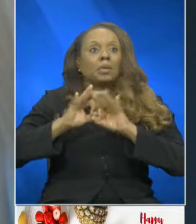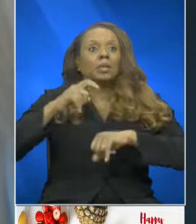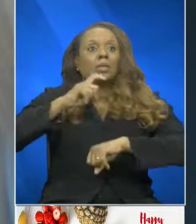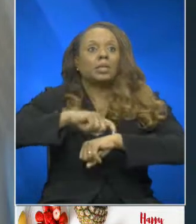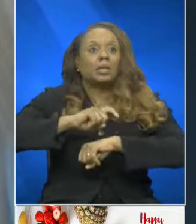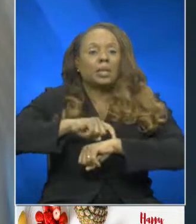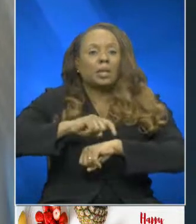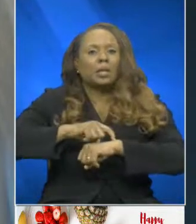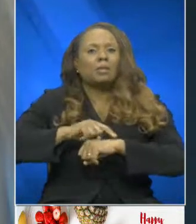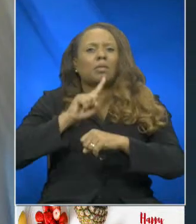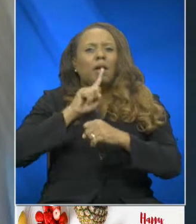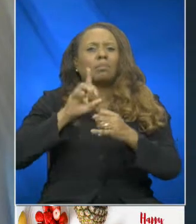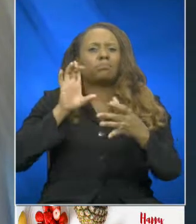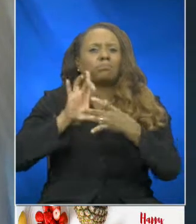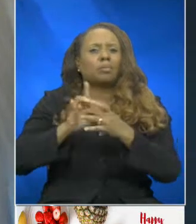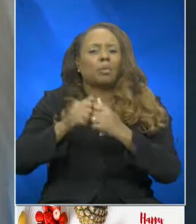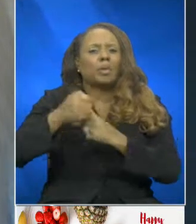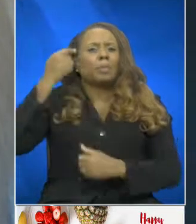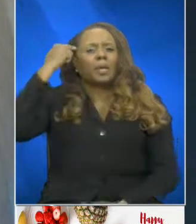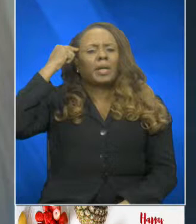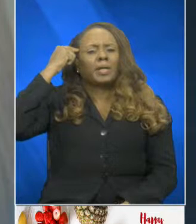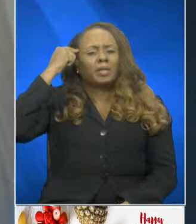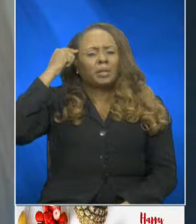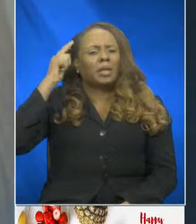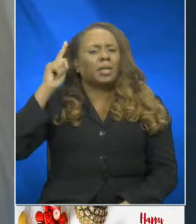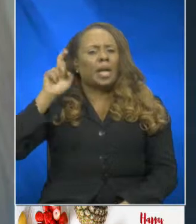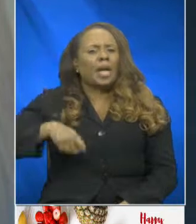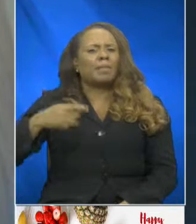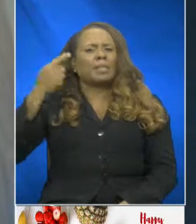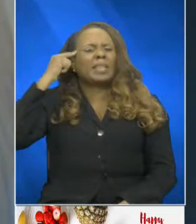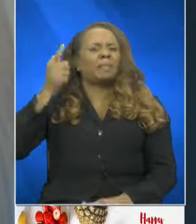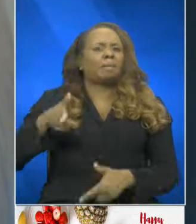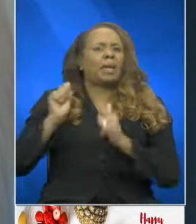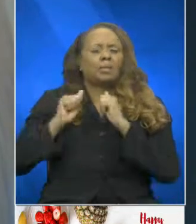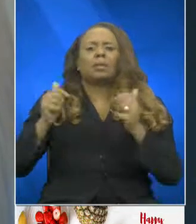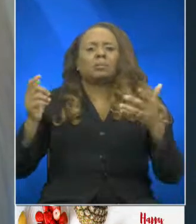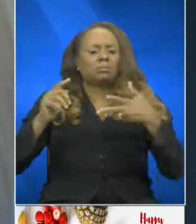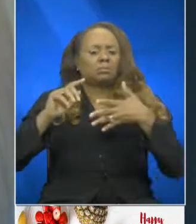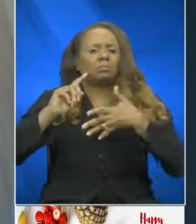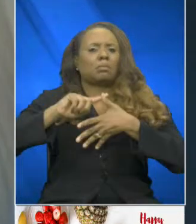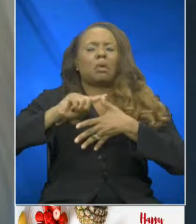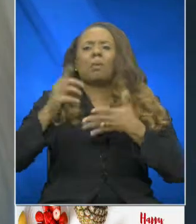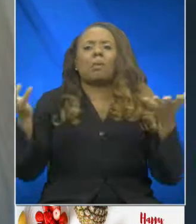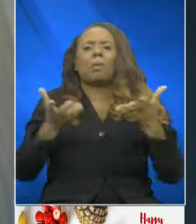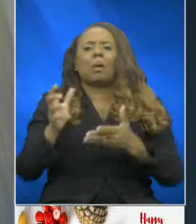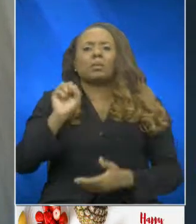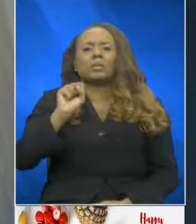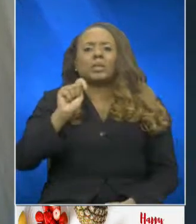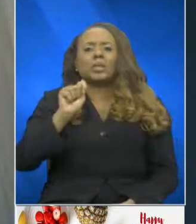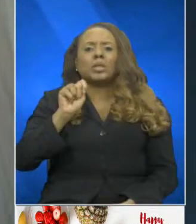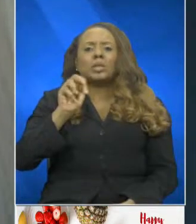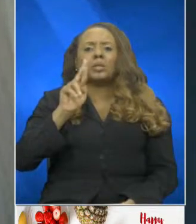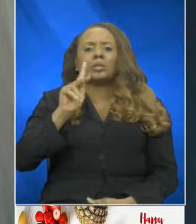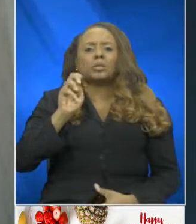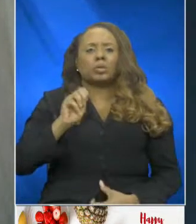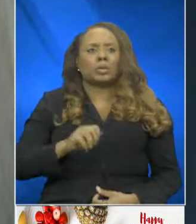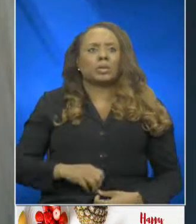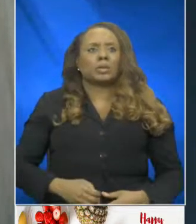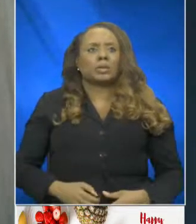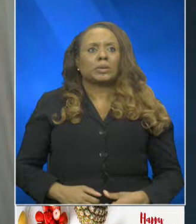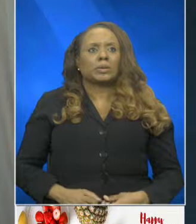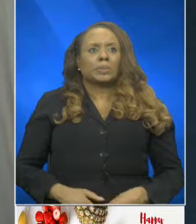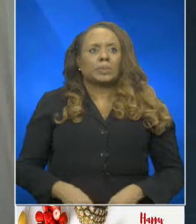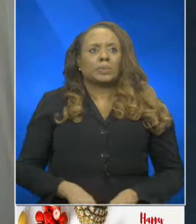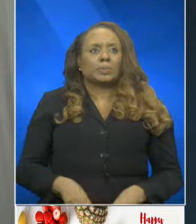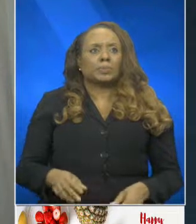we want to think fast, okay? So what is a stroke? Let's answer the first part. Well, essentially, the brain has